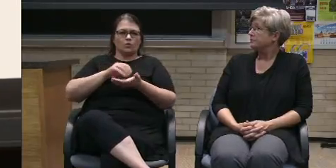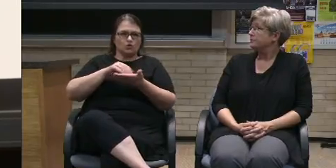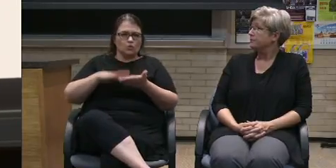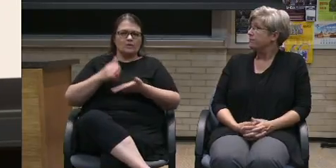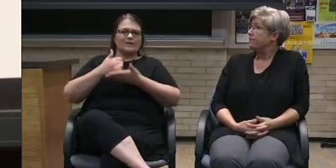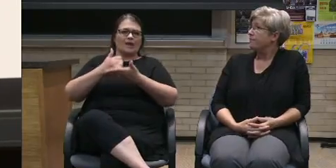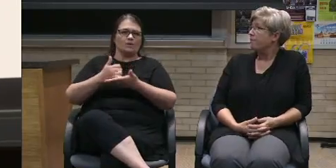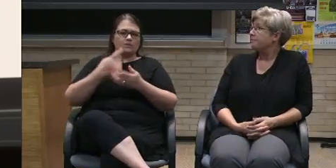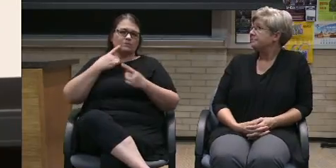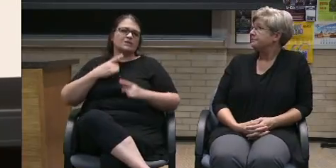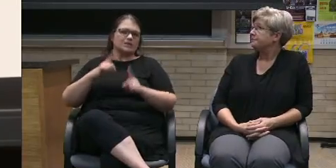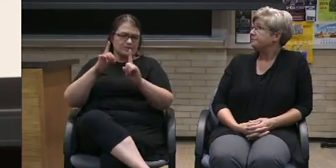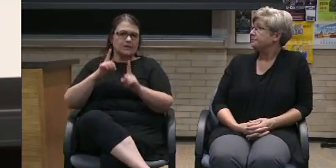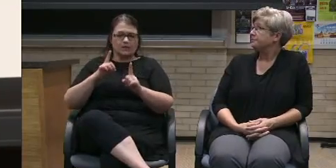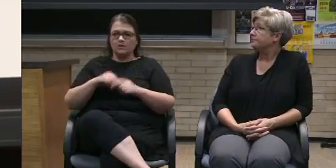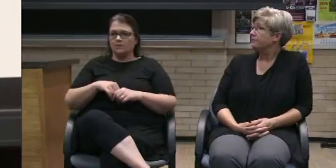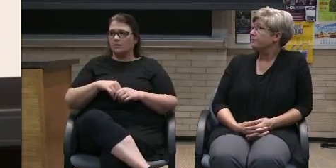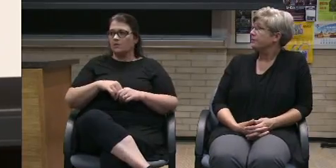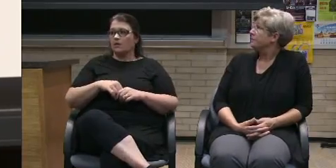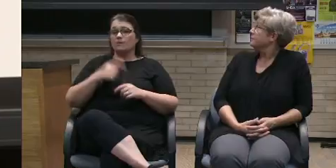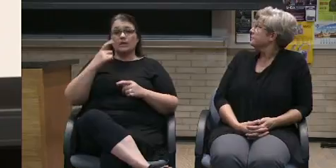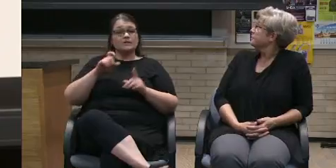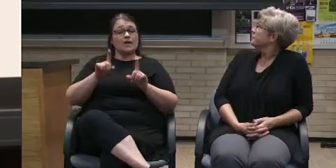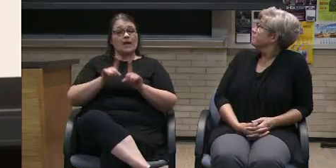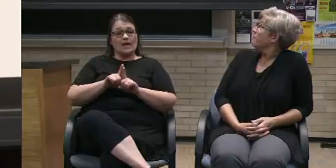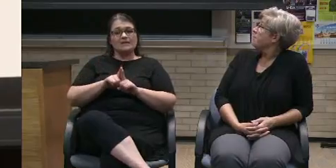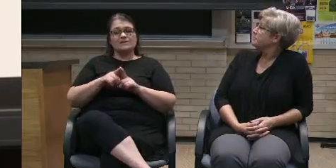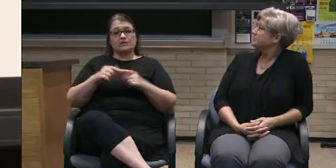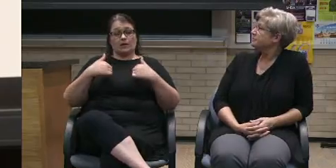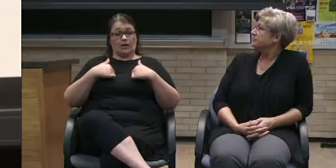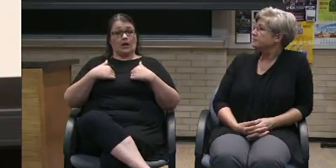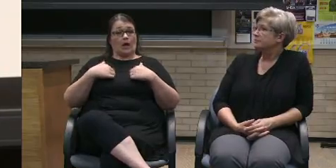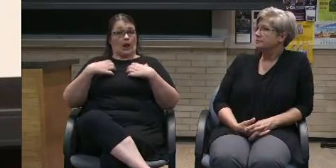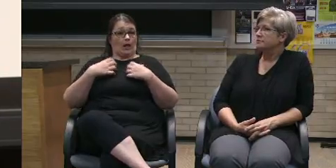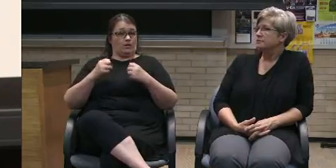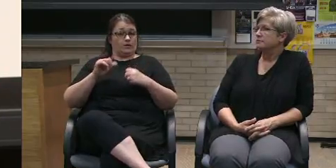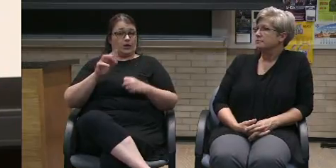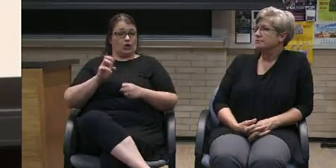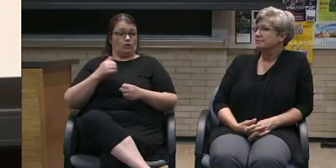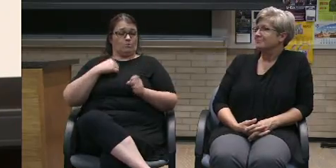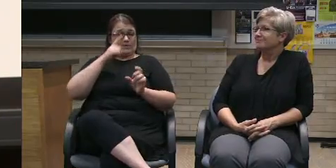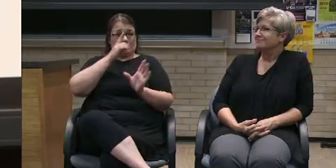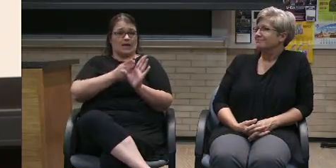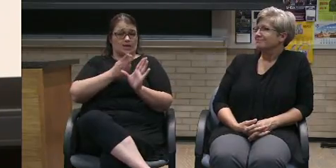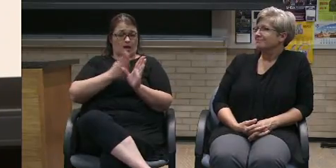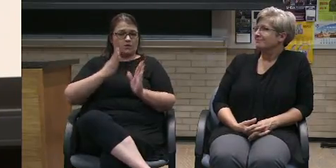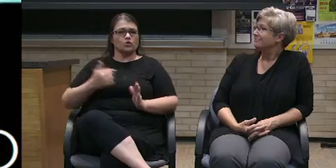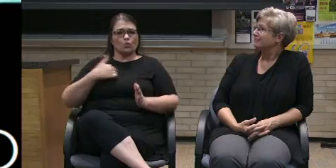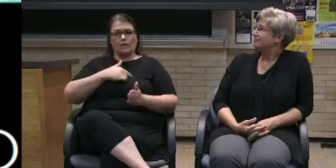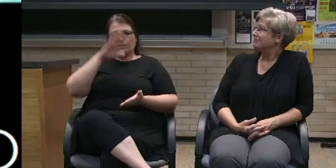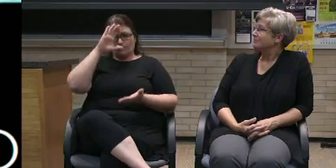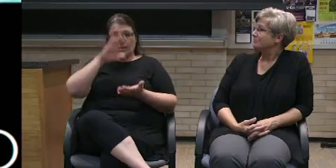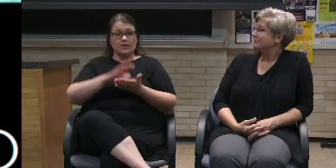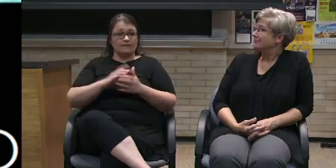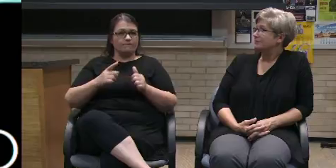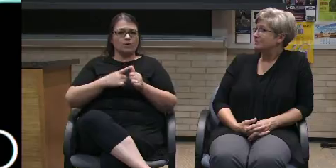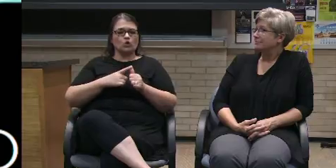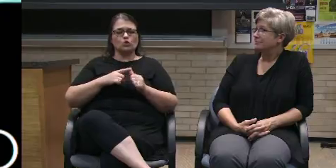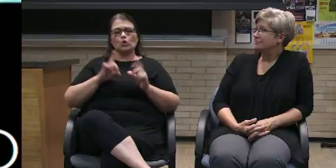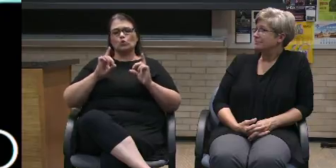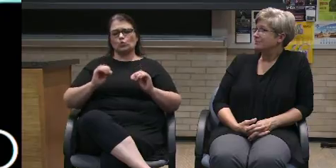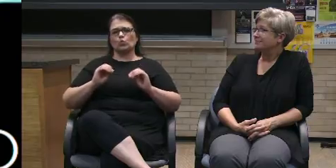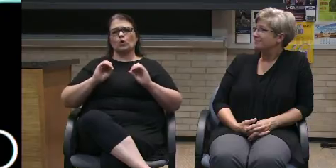them. Because as a healthcare practitioner, as a psychologist, in healthcare we believe first do no harm. In